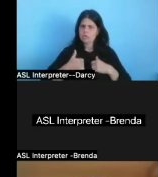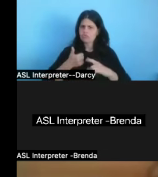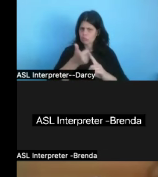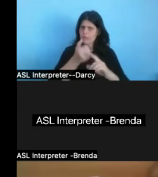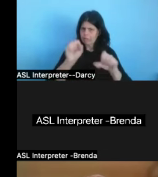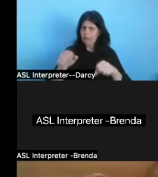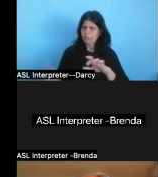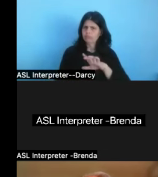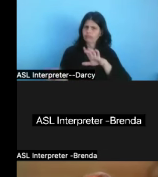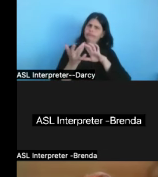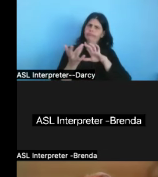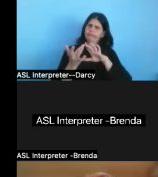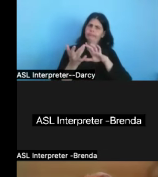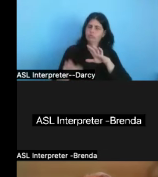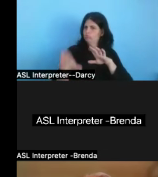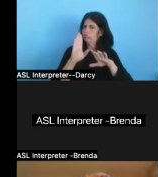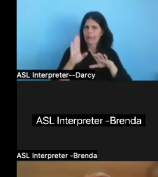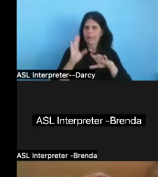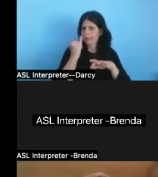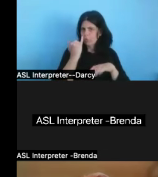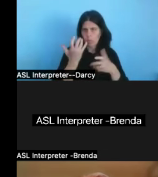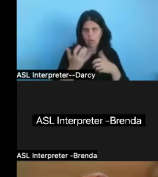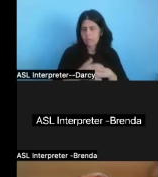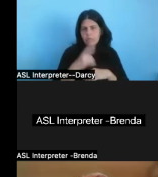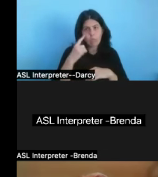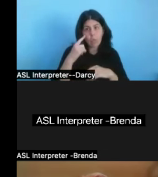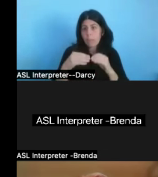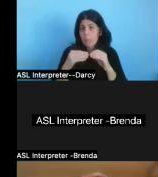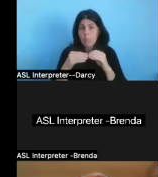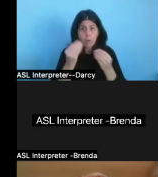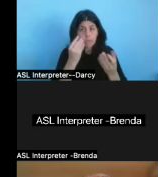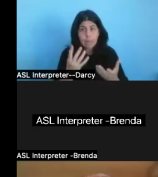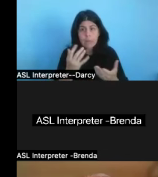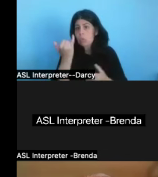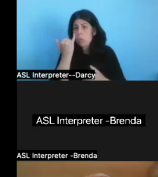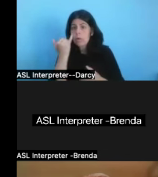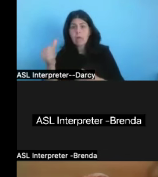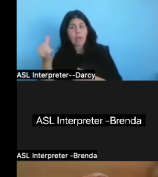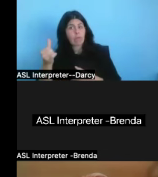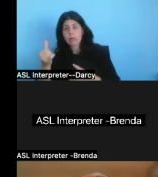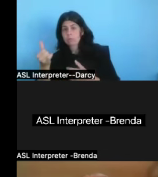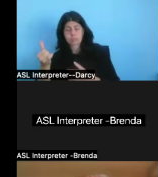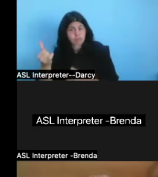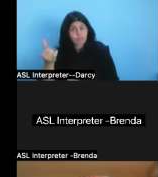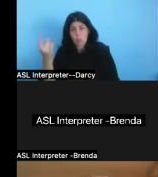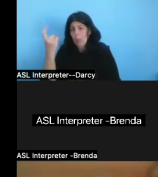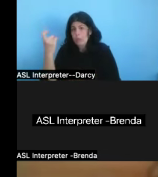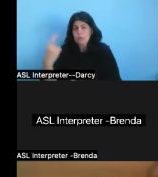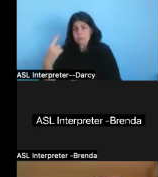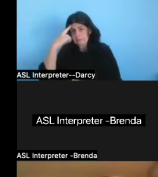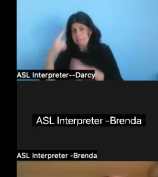time if you want for further information or if you have more questions.